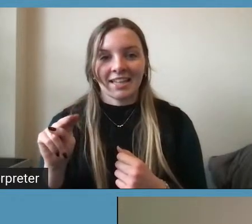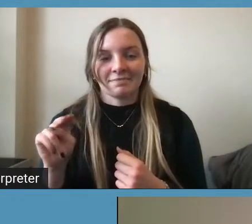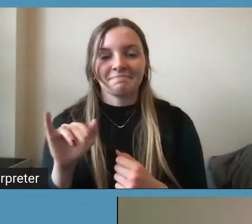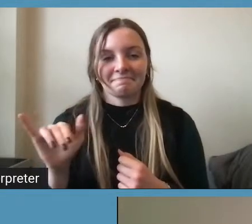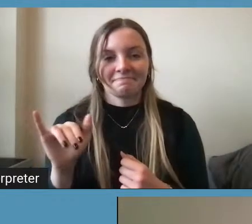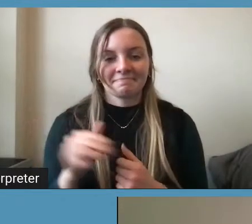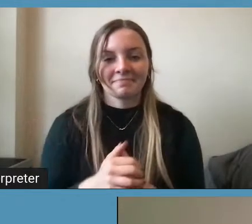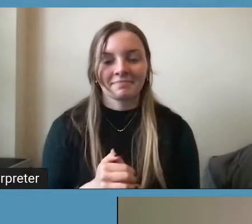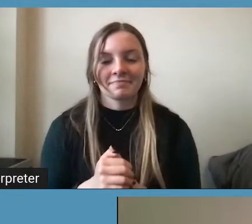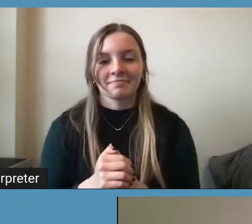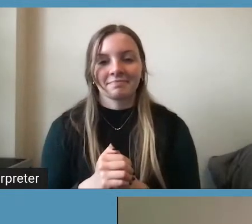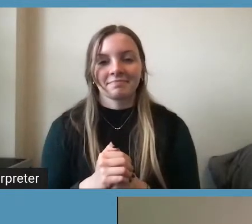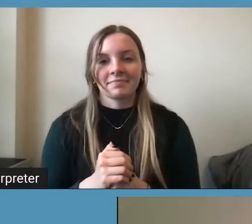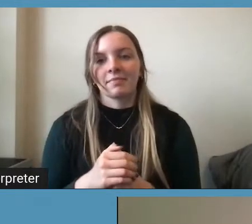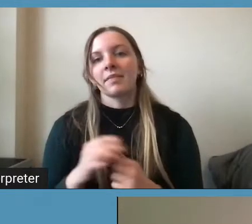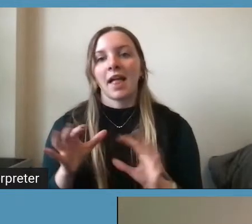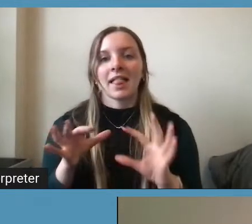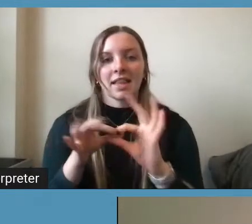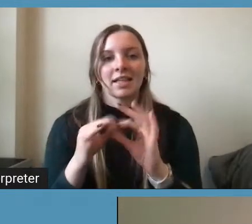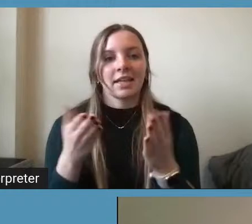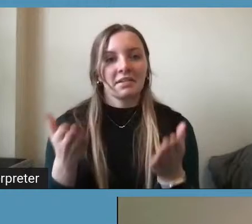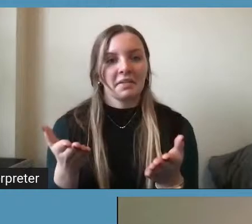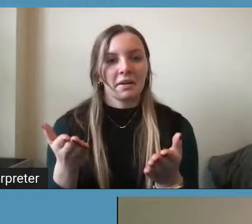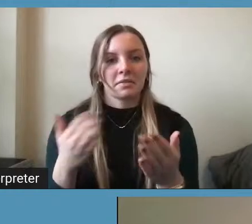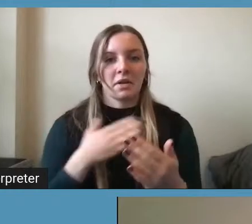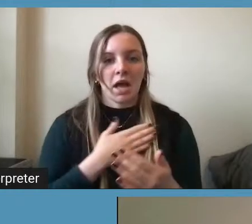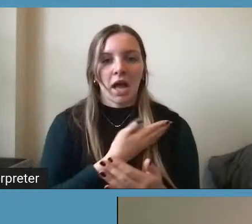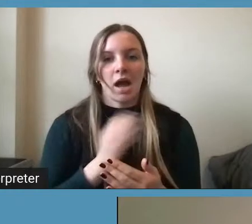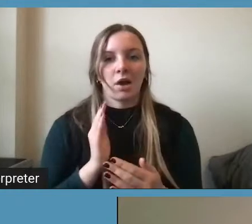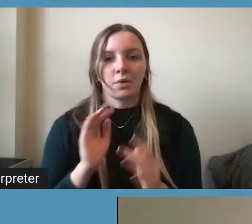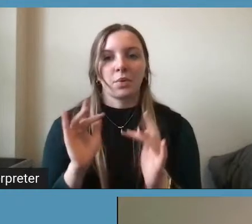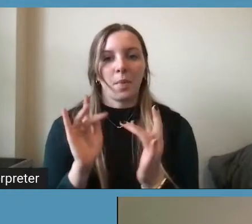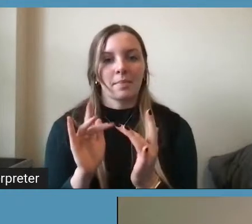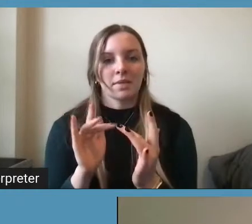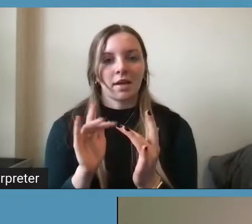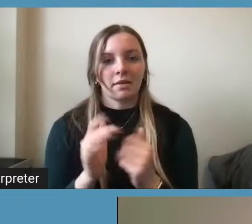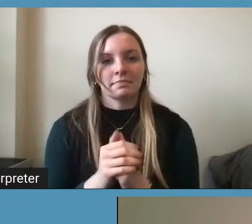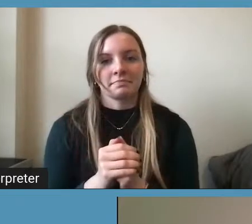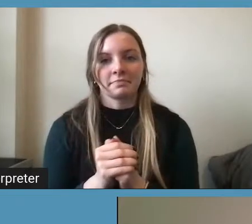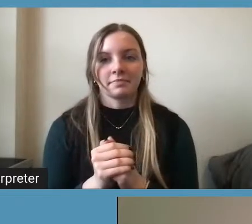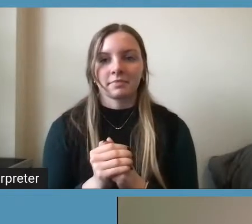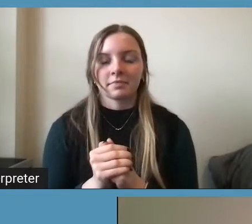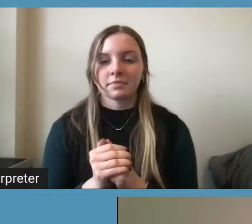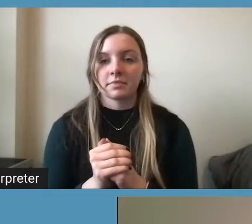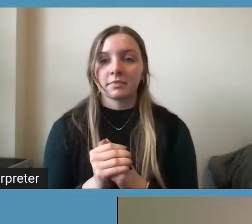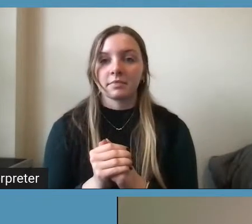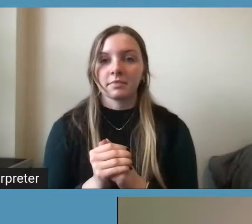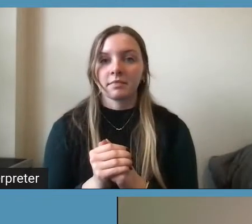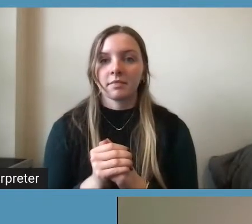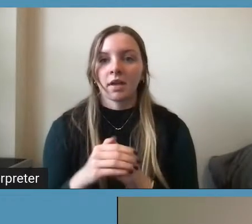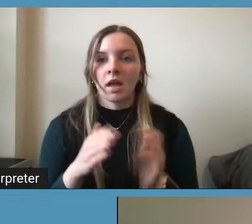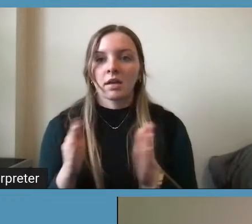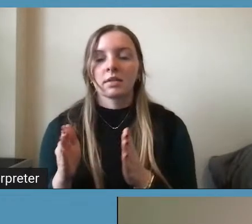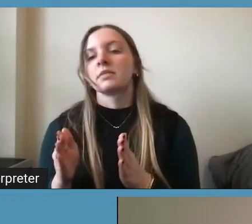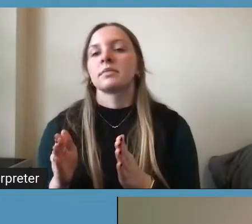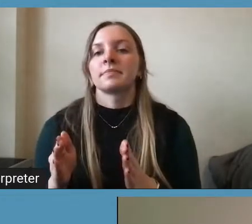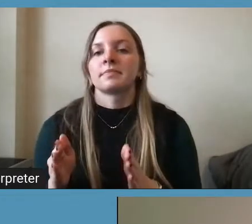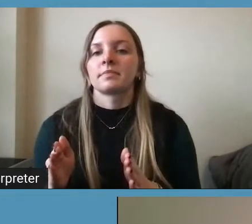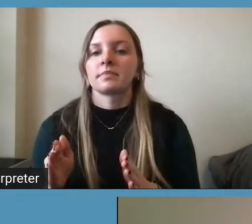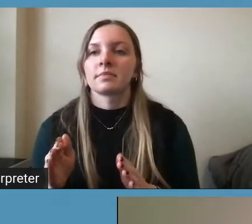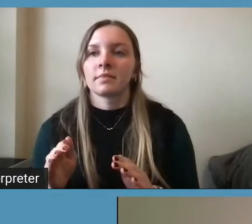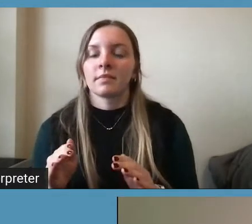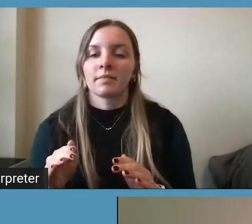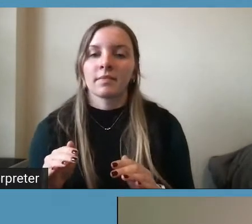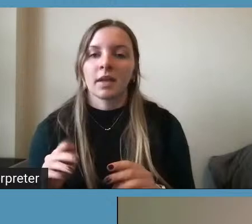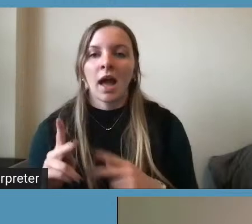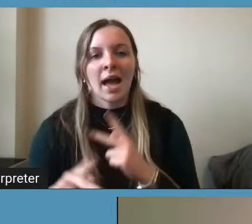well. Questions here is a great one. What kinds of projects should smaller museums undertake, and when should